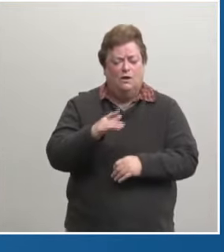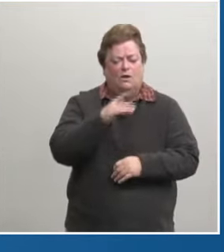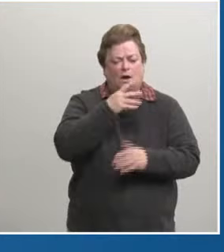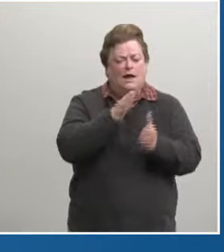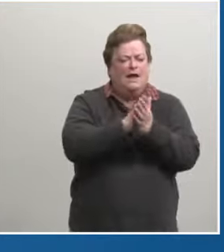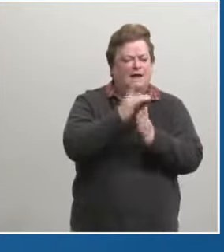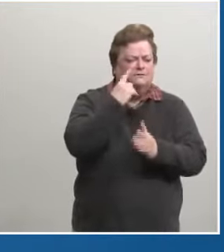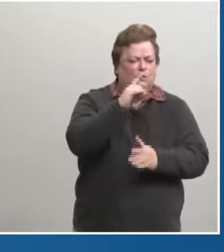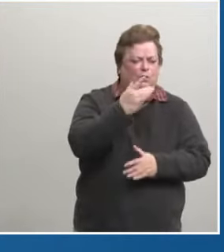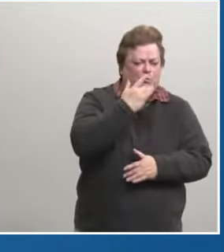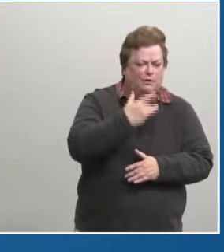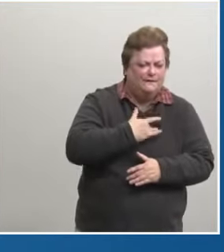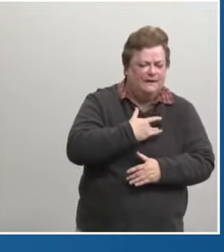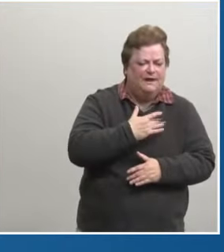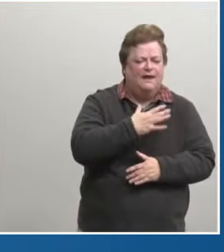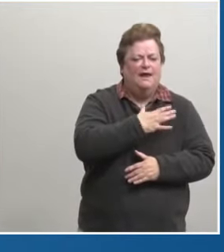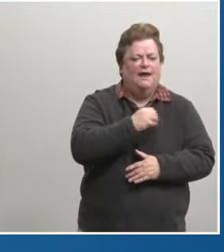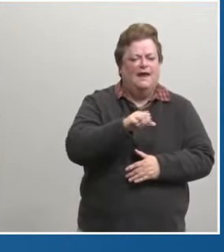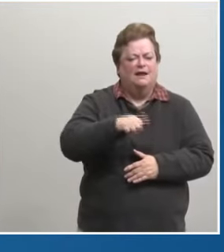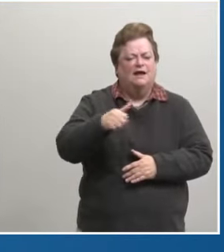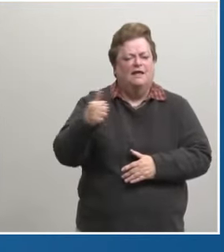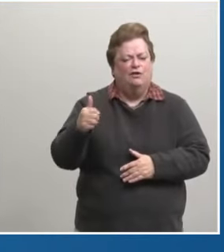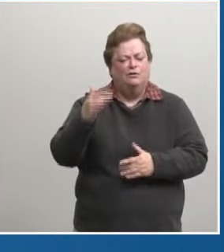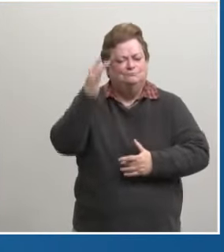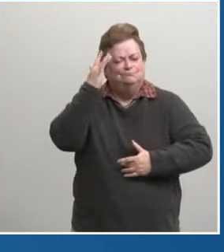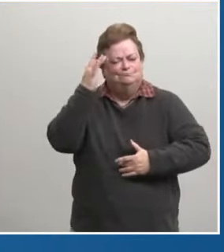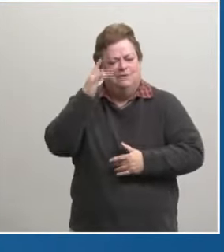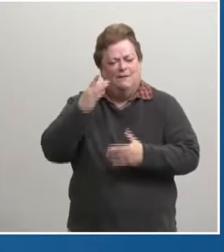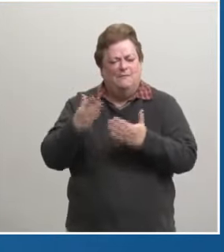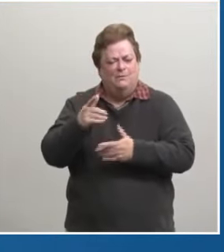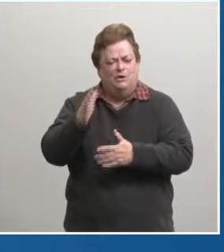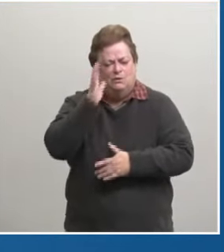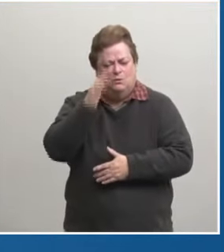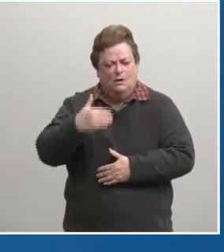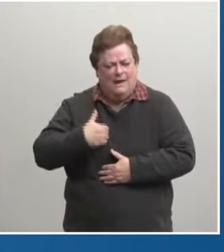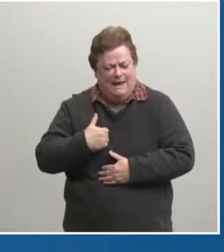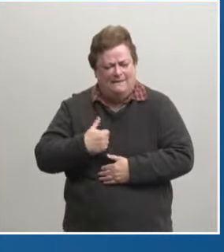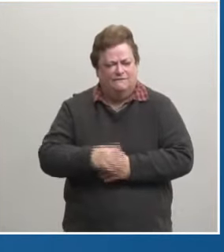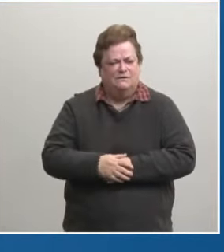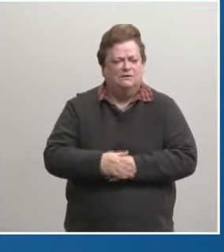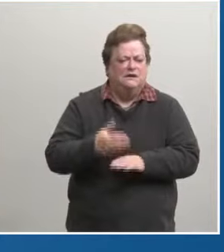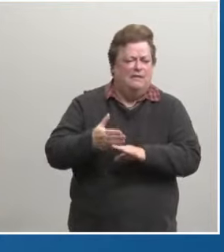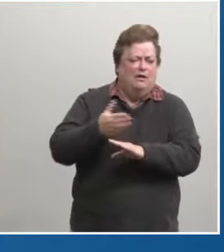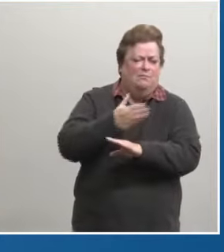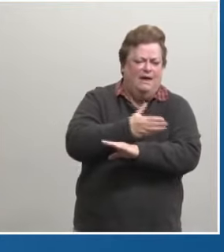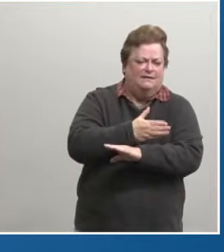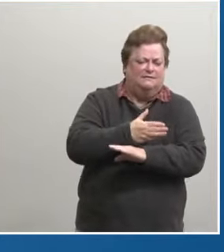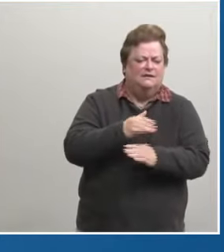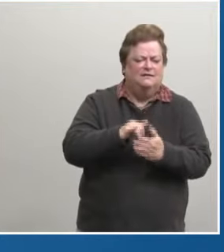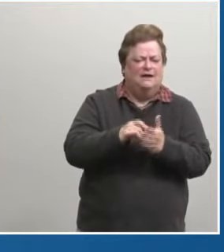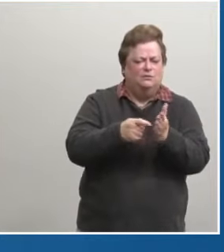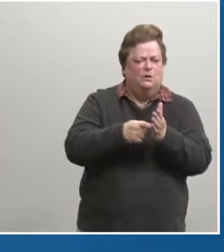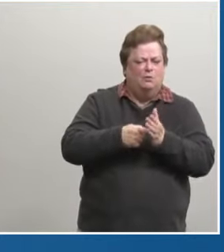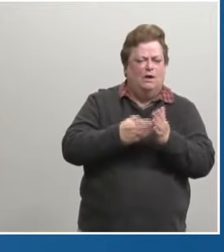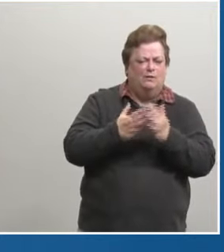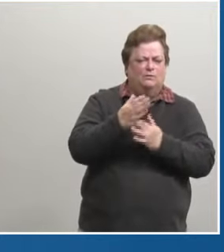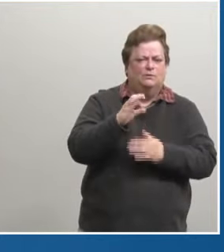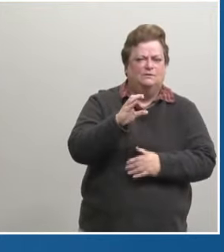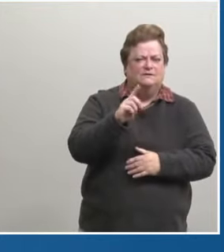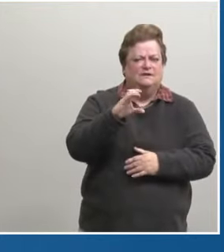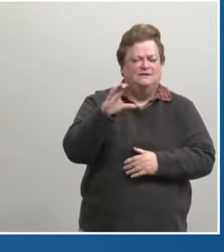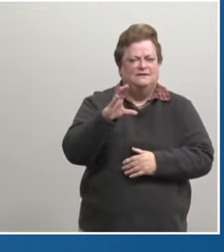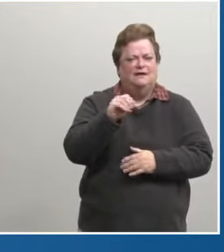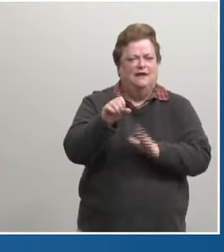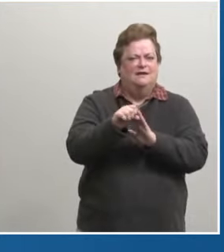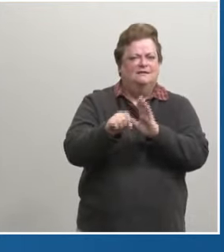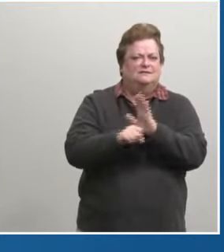birth and also any underlying conditions you might have had, as required by CDC and the state